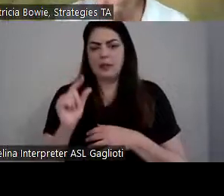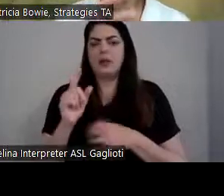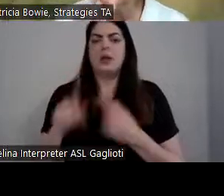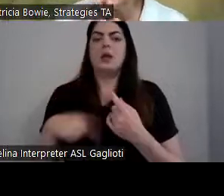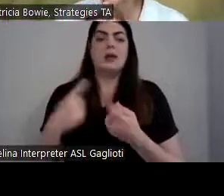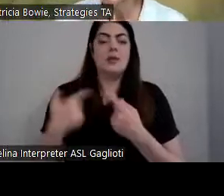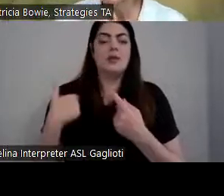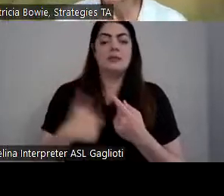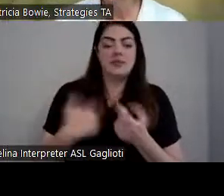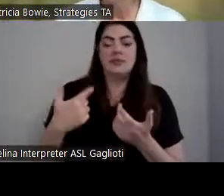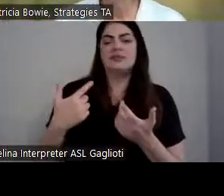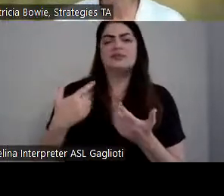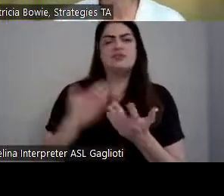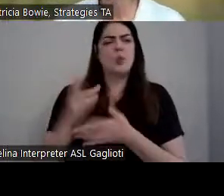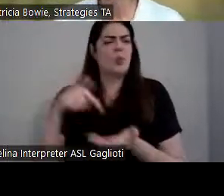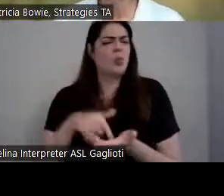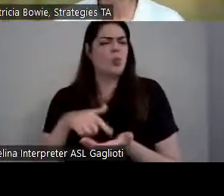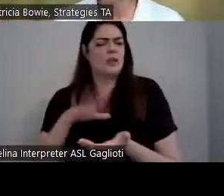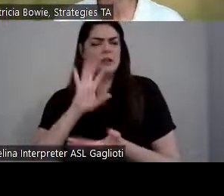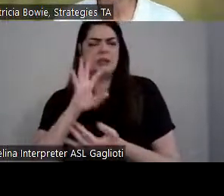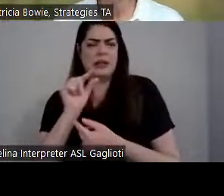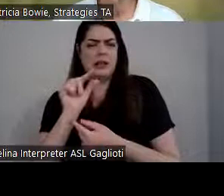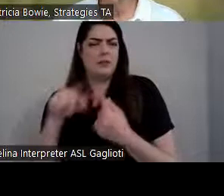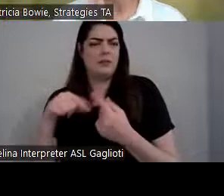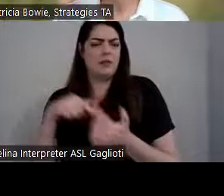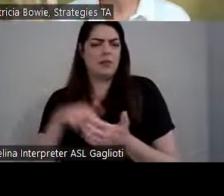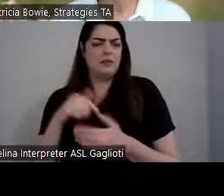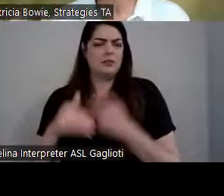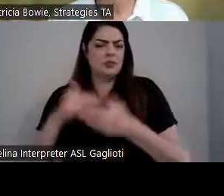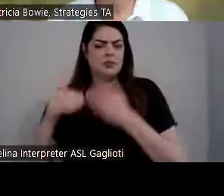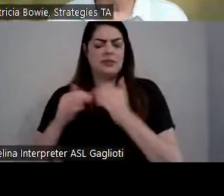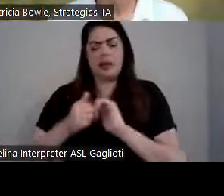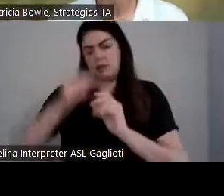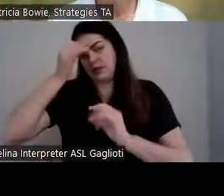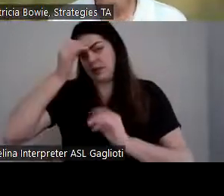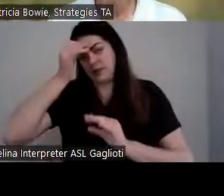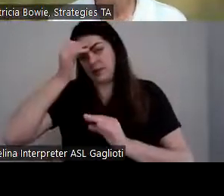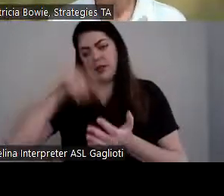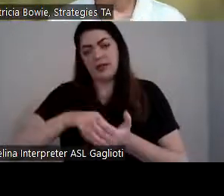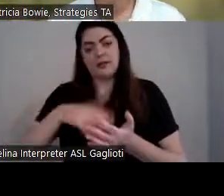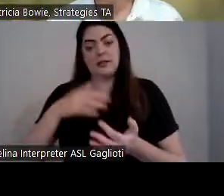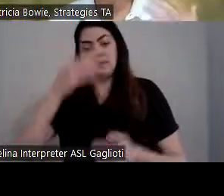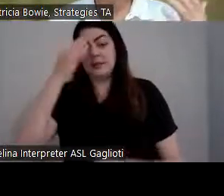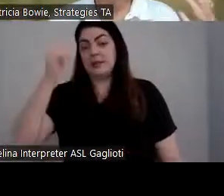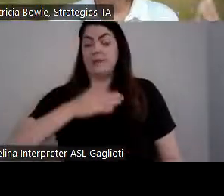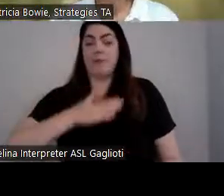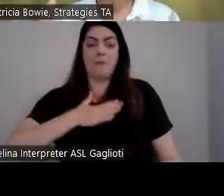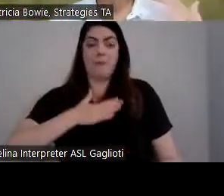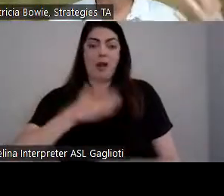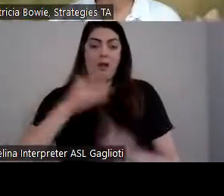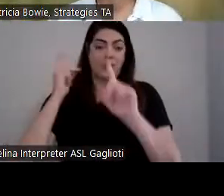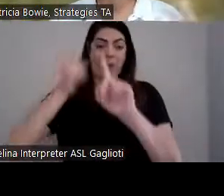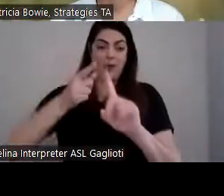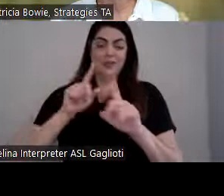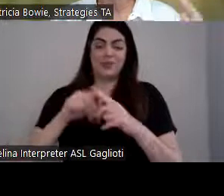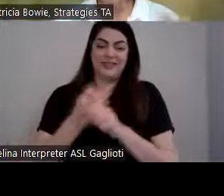go through this, we'll talk through a little bit about this process of how to think about this. Because my goal is to